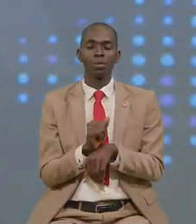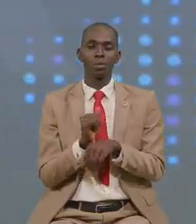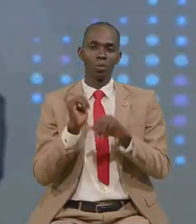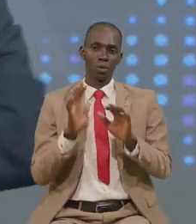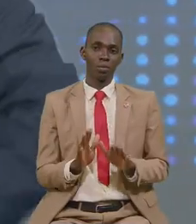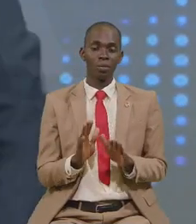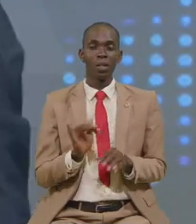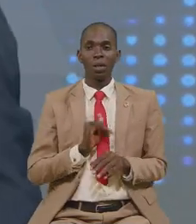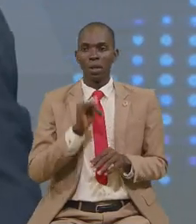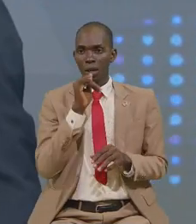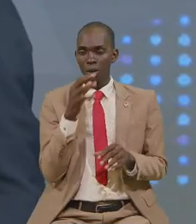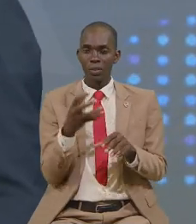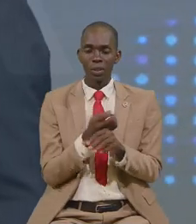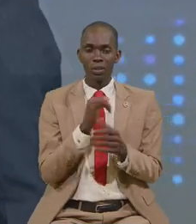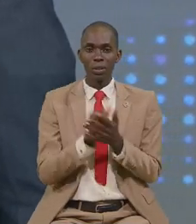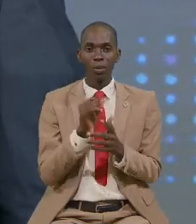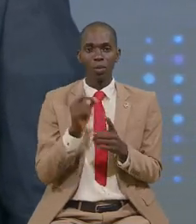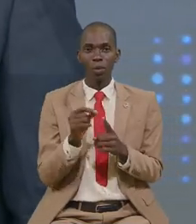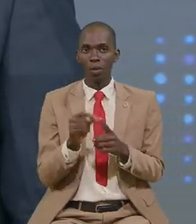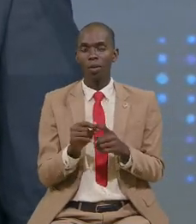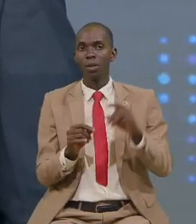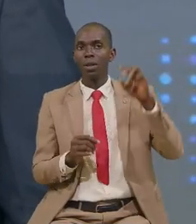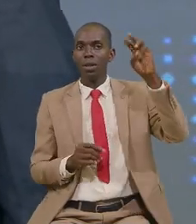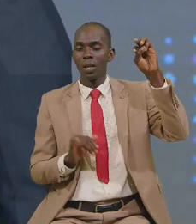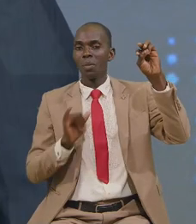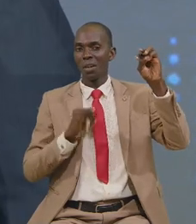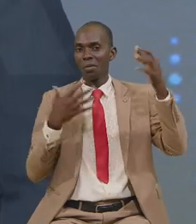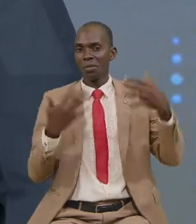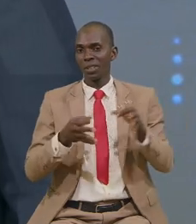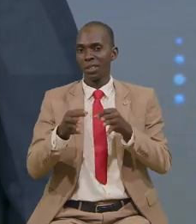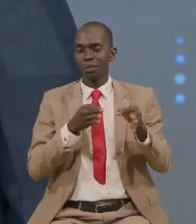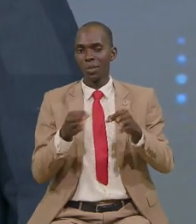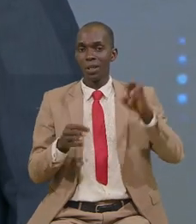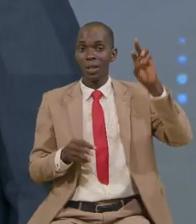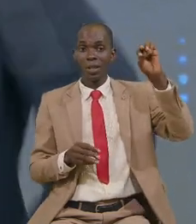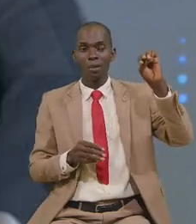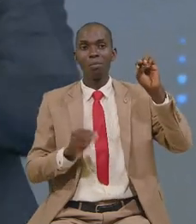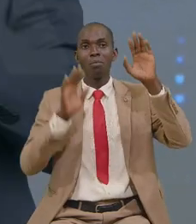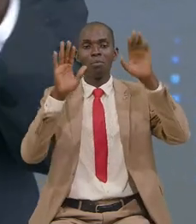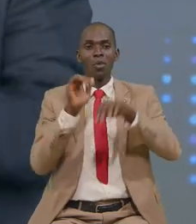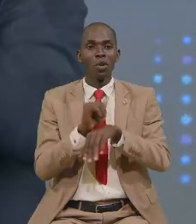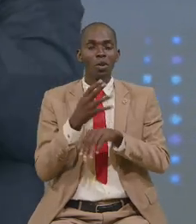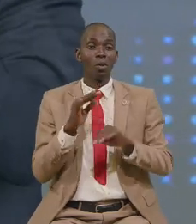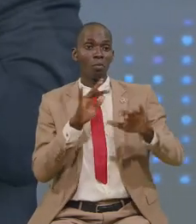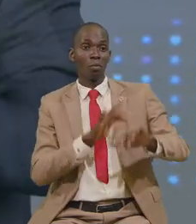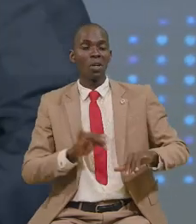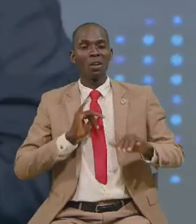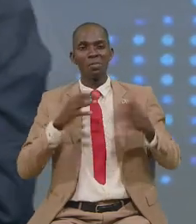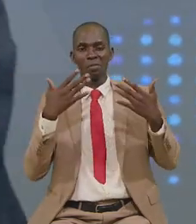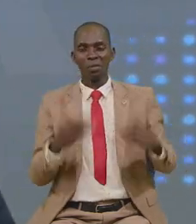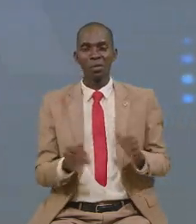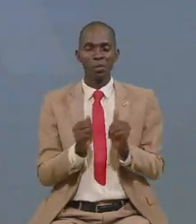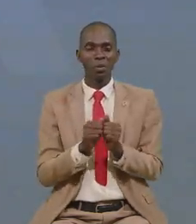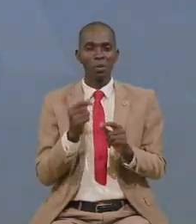that word, miracle. I've dealt with M, miracle of mercy. I've dealt with